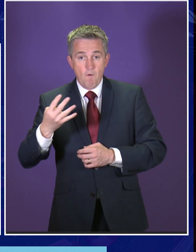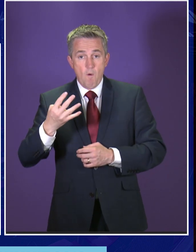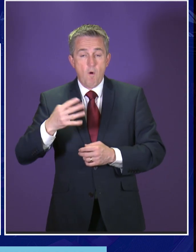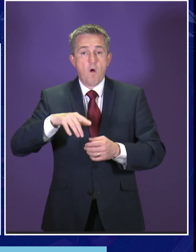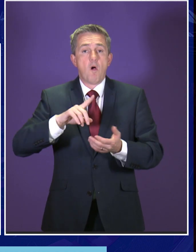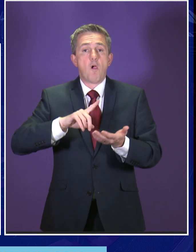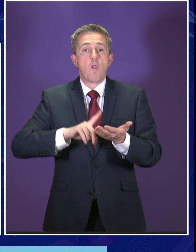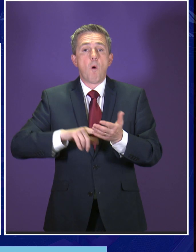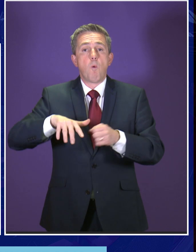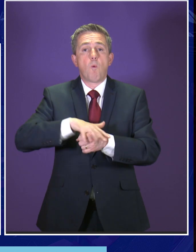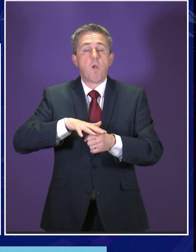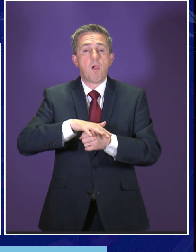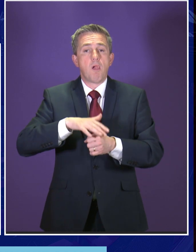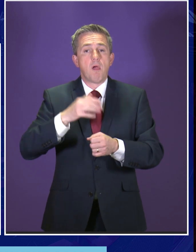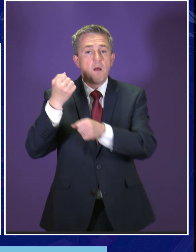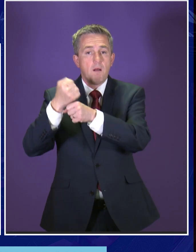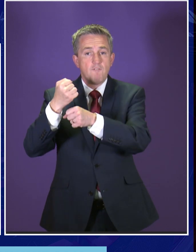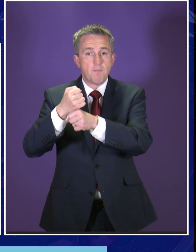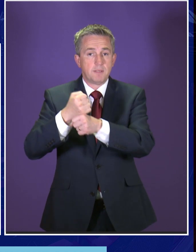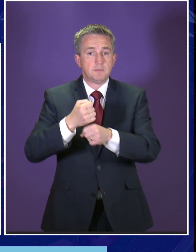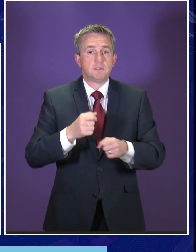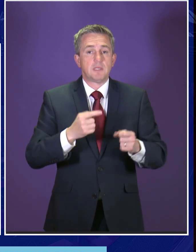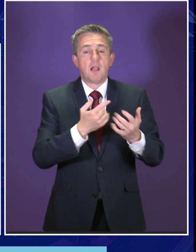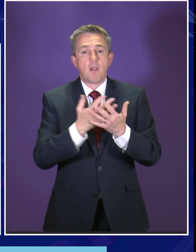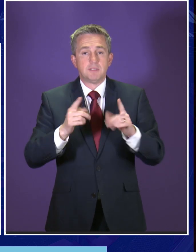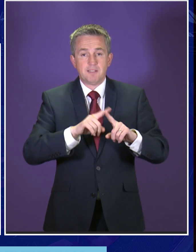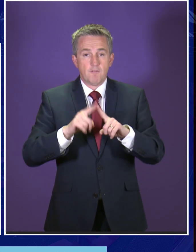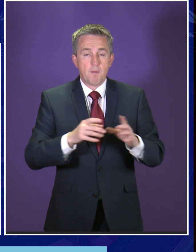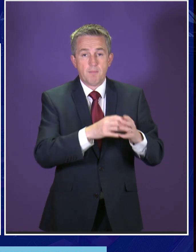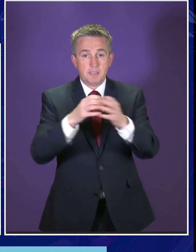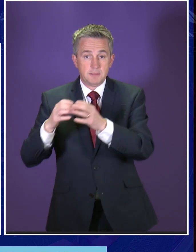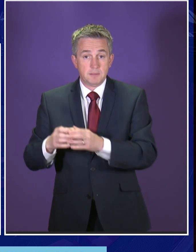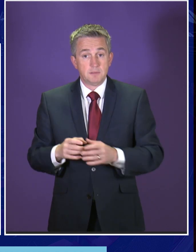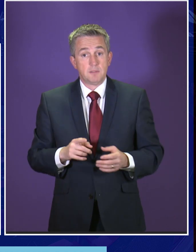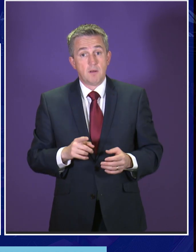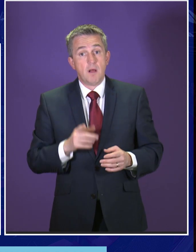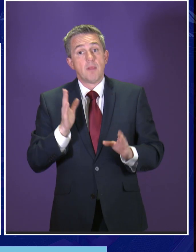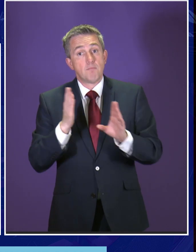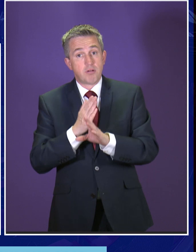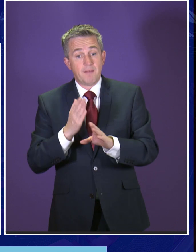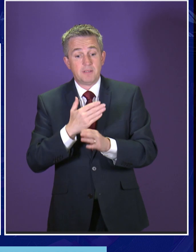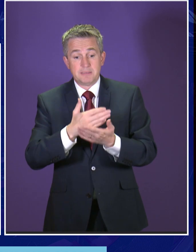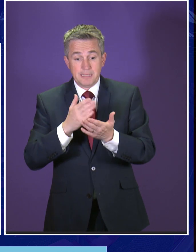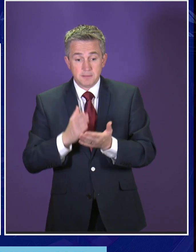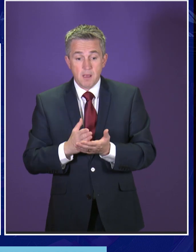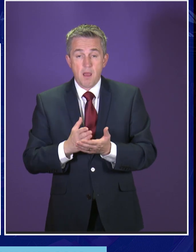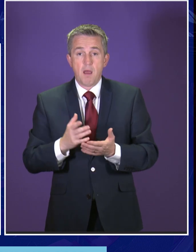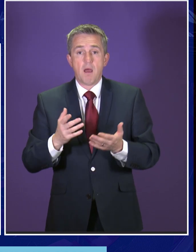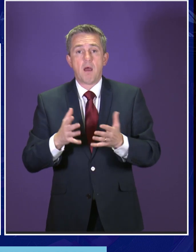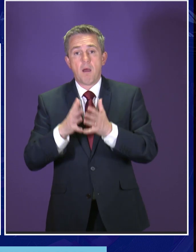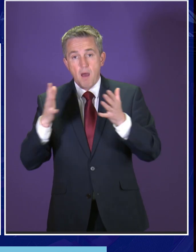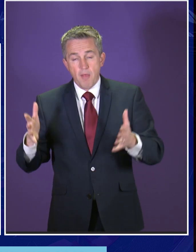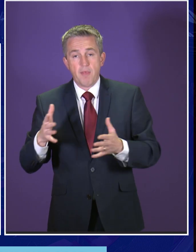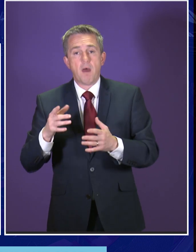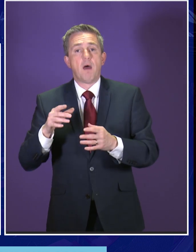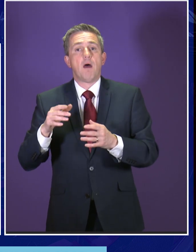areas, ministries, departments, and agencies. The private sector, faith-based organizations like churches